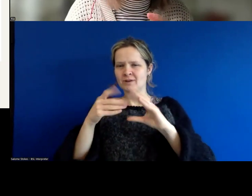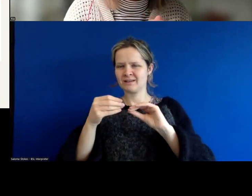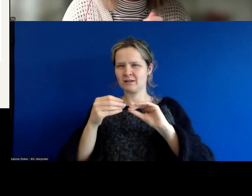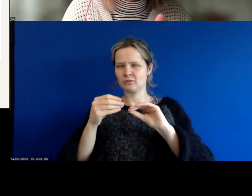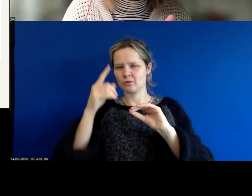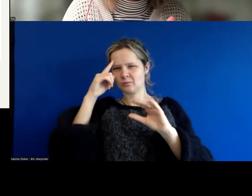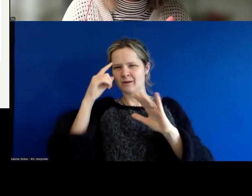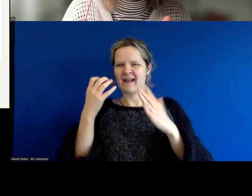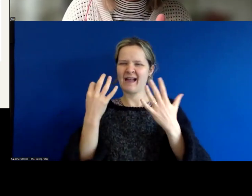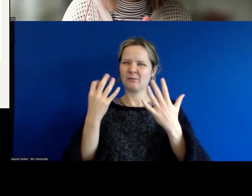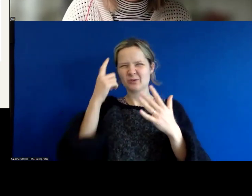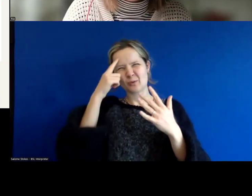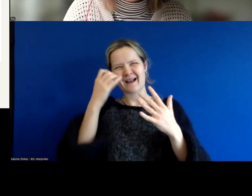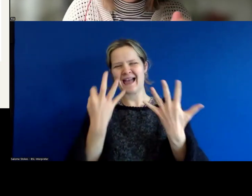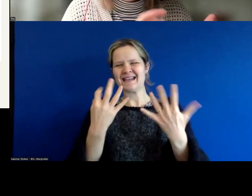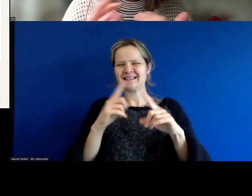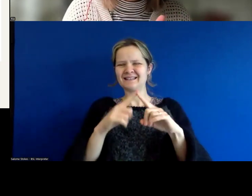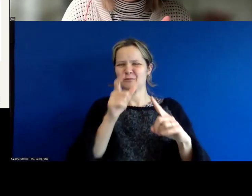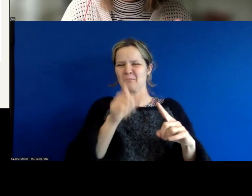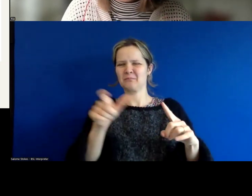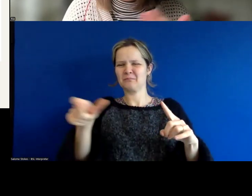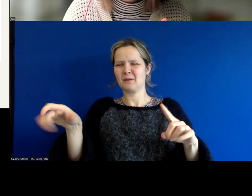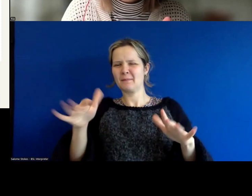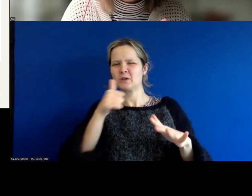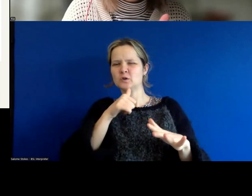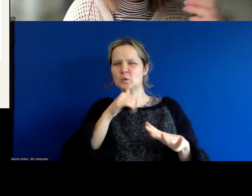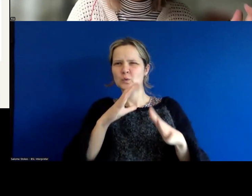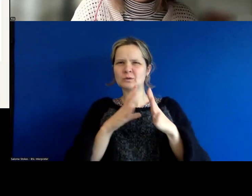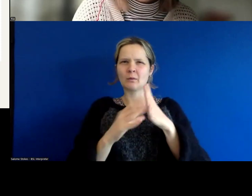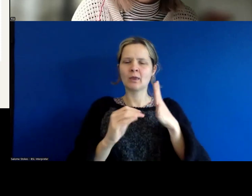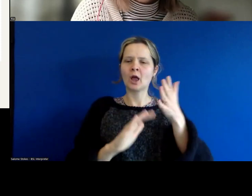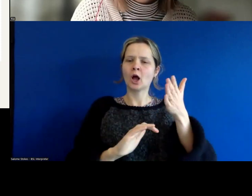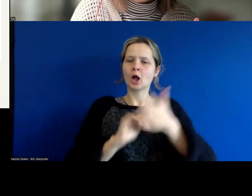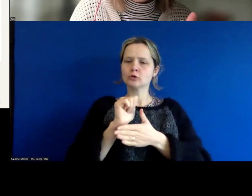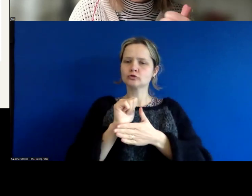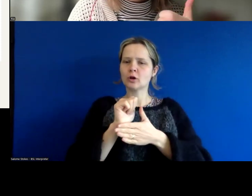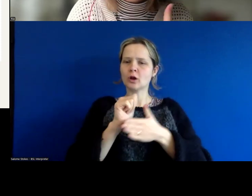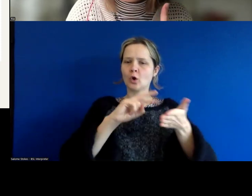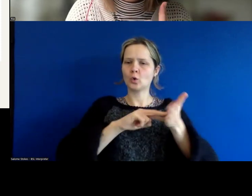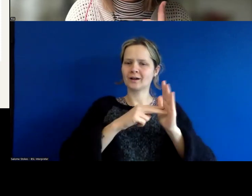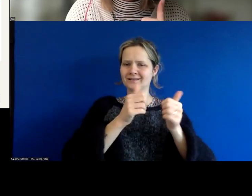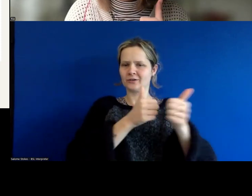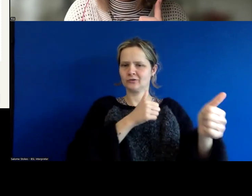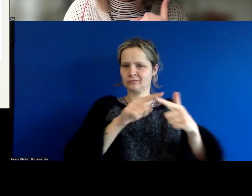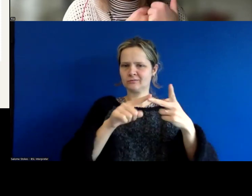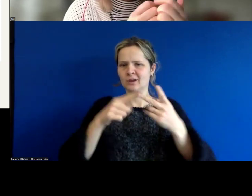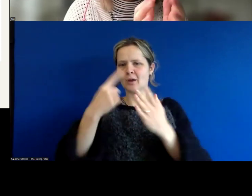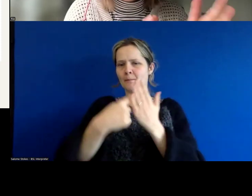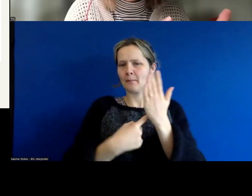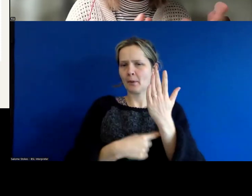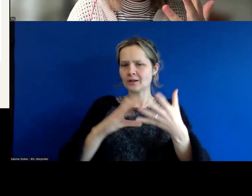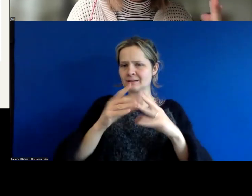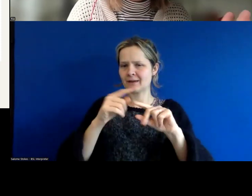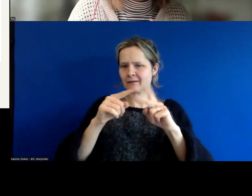8 different sorts of users that might use the platform, from a cultural organisation, a policymaker, an Arts Council relationship